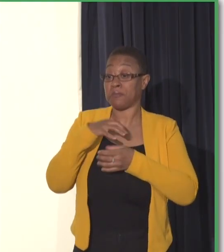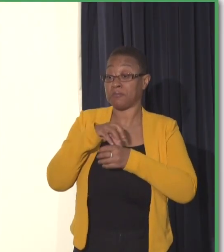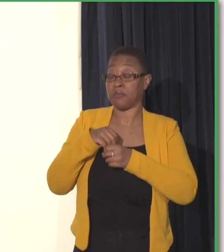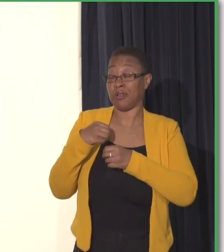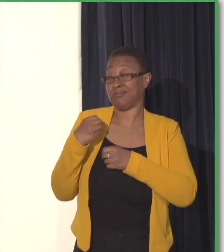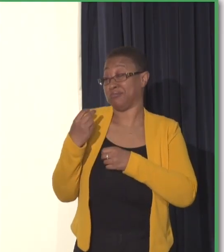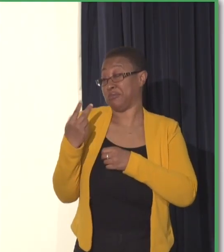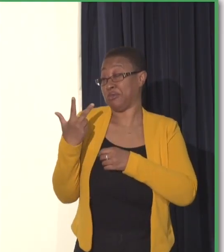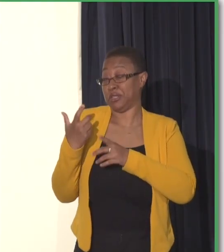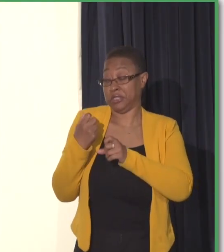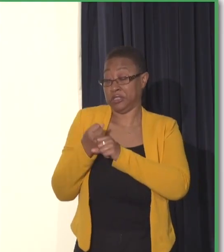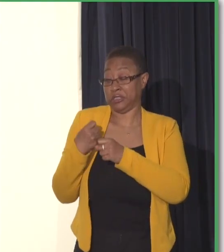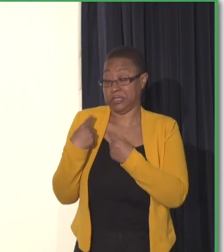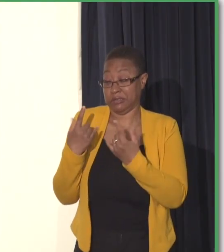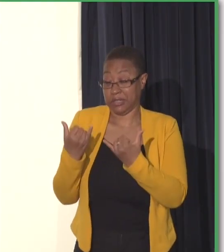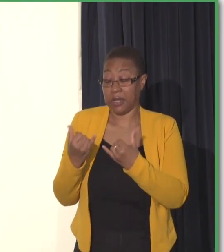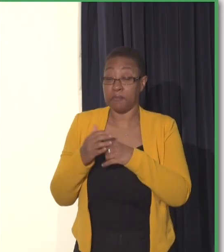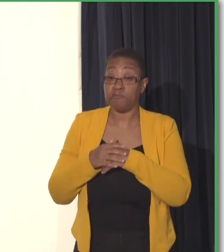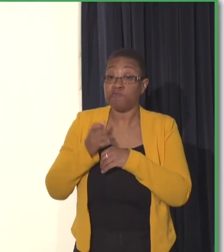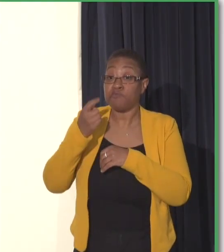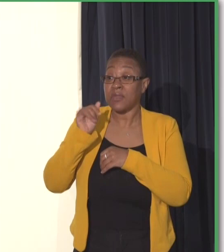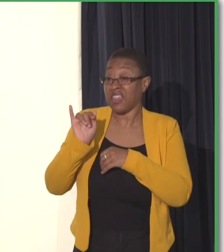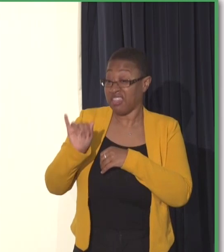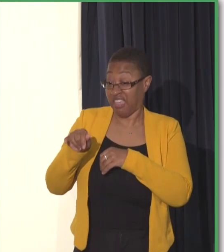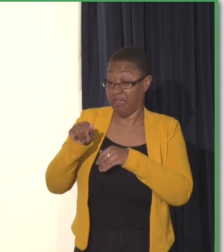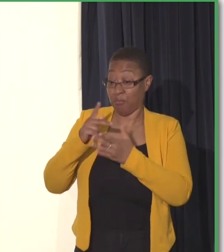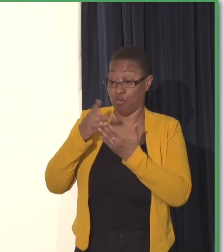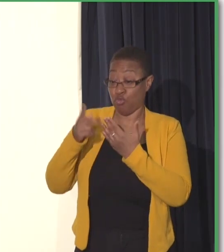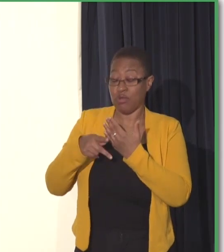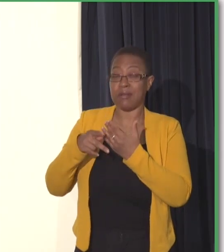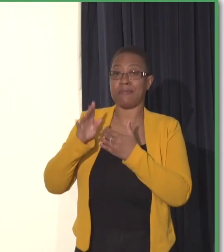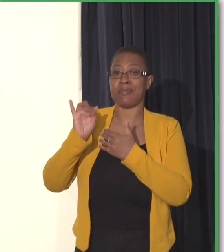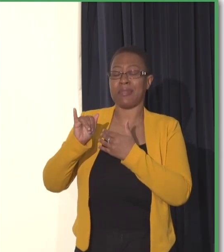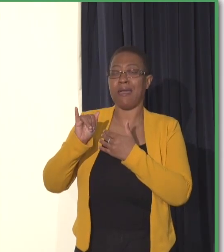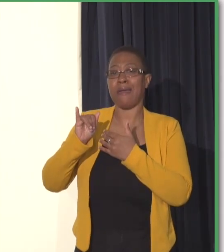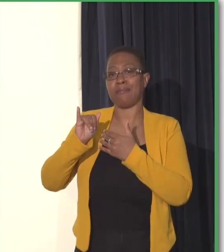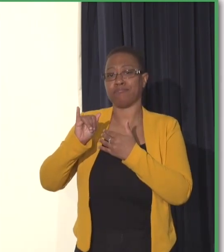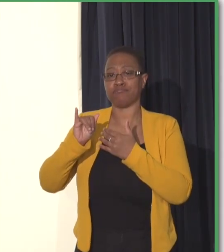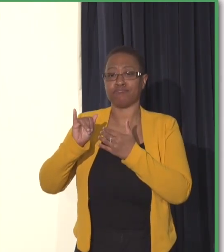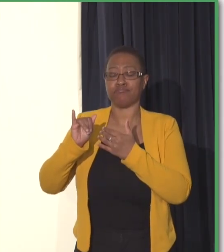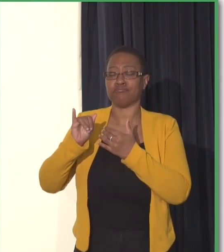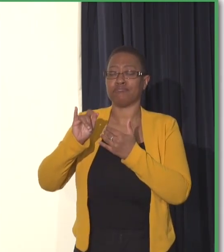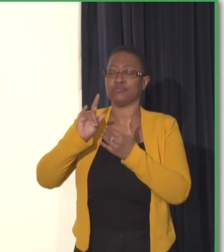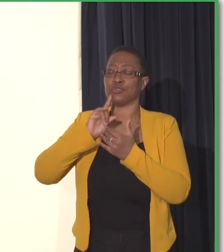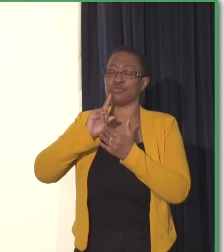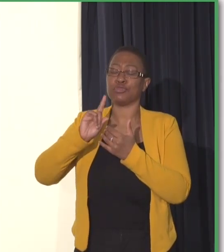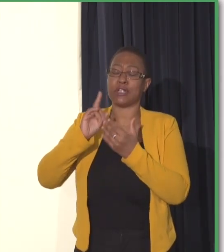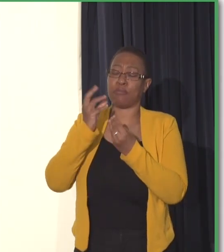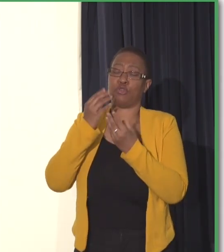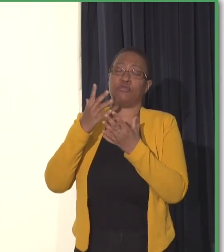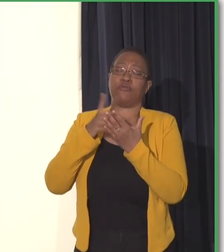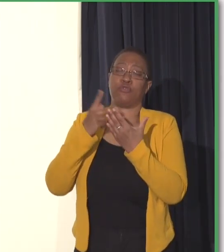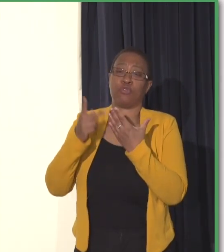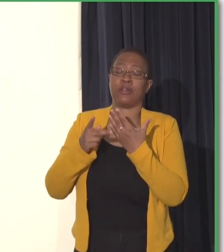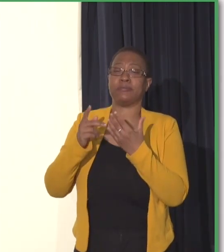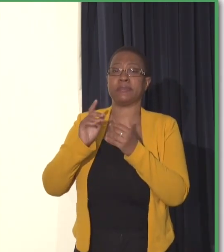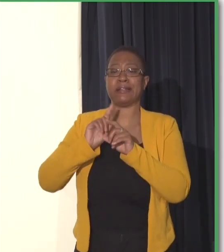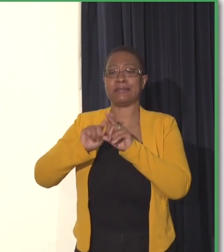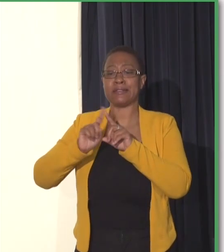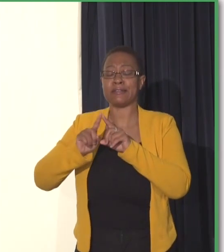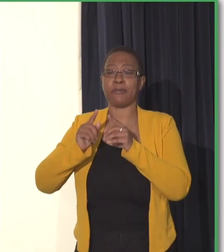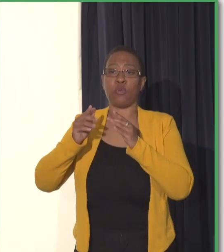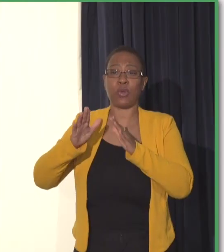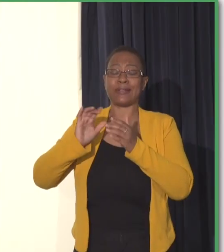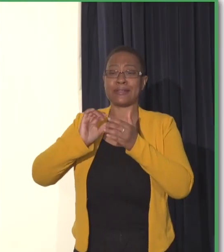It's a beautiful thing. The knowledge that's provided, the techniques, and all of